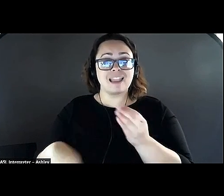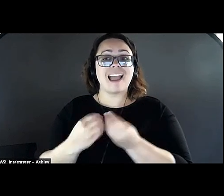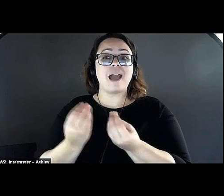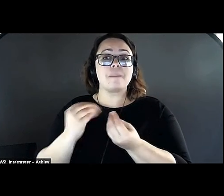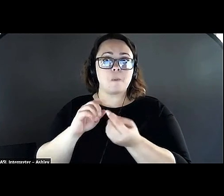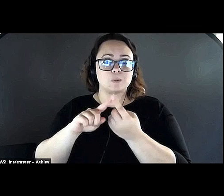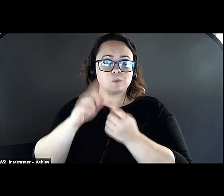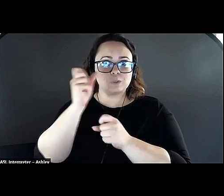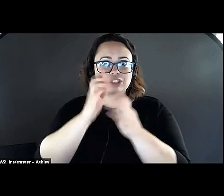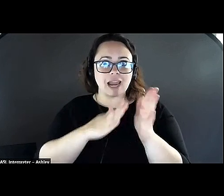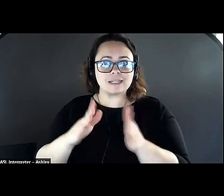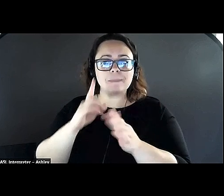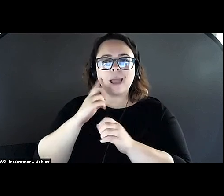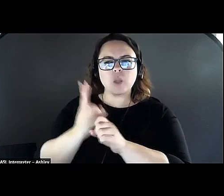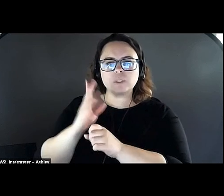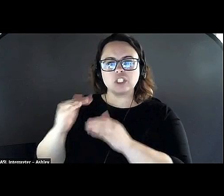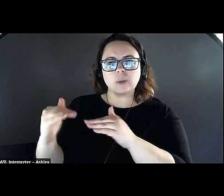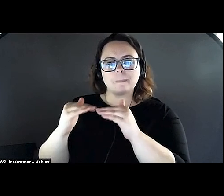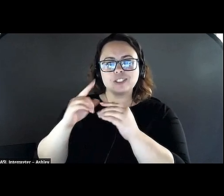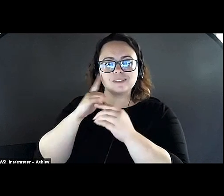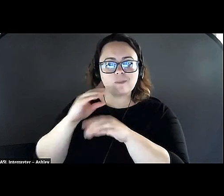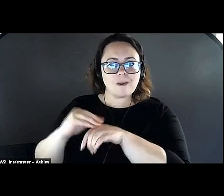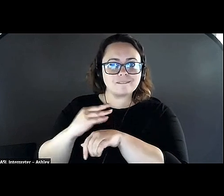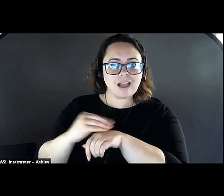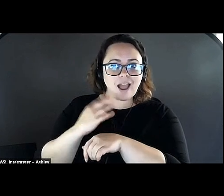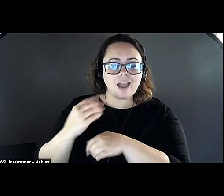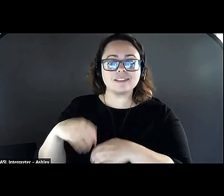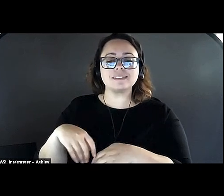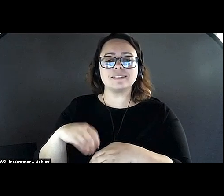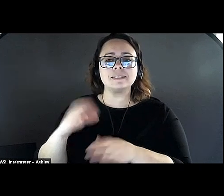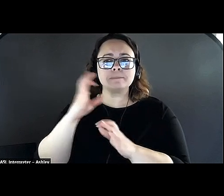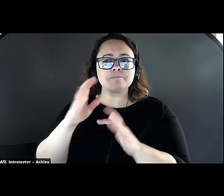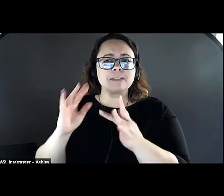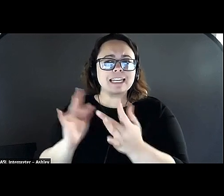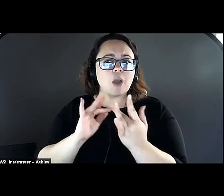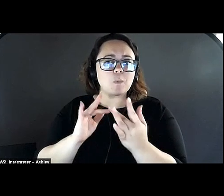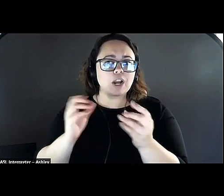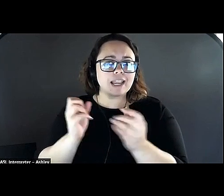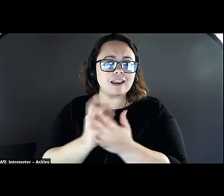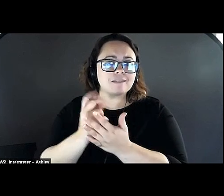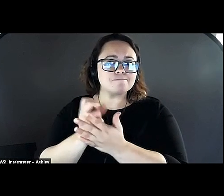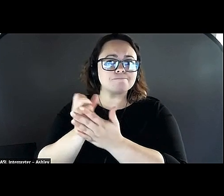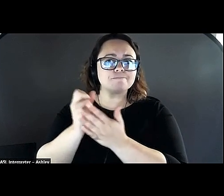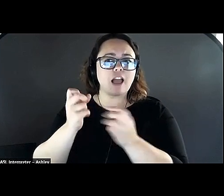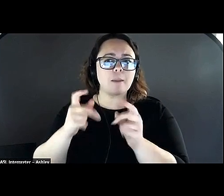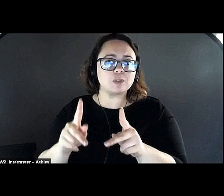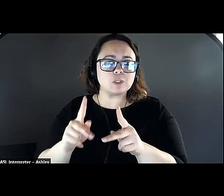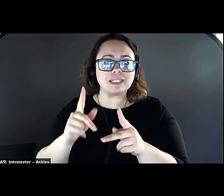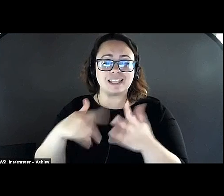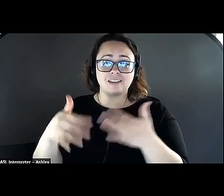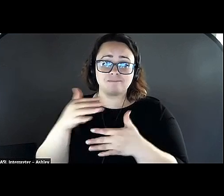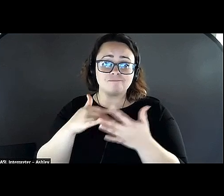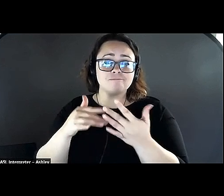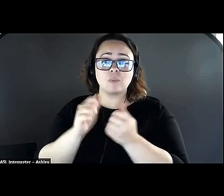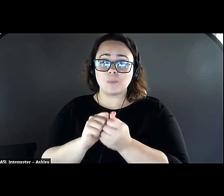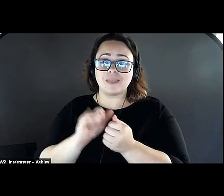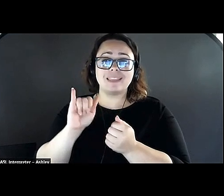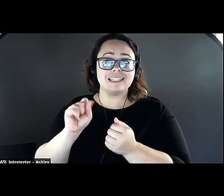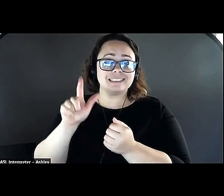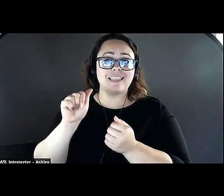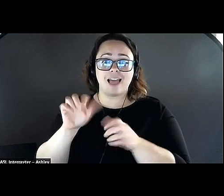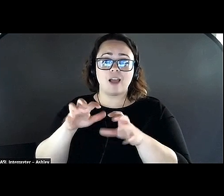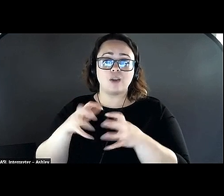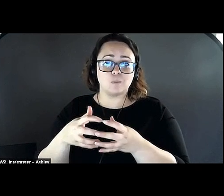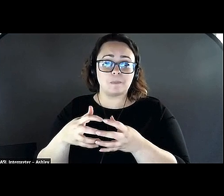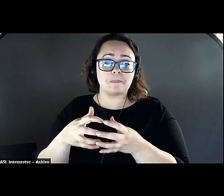by leveraging your peers for advice. Seek networking opportunities and stay engaged with your ISLA cohorts. When